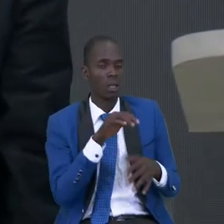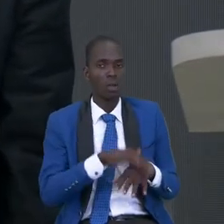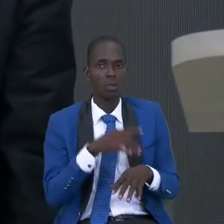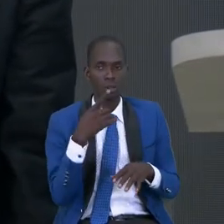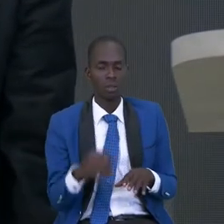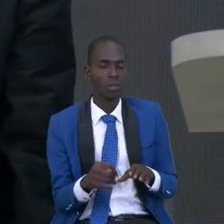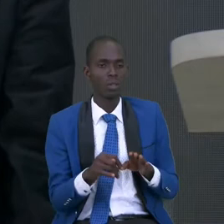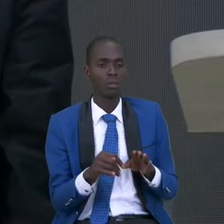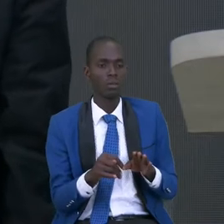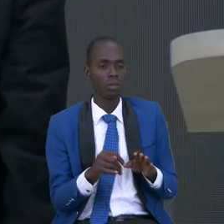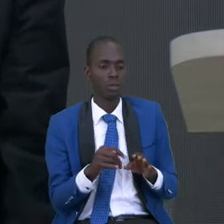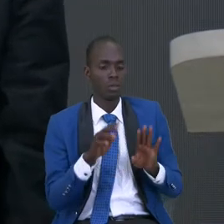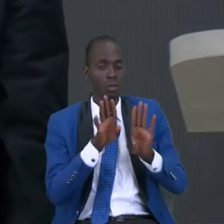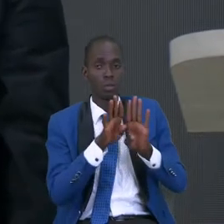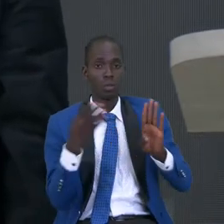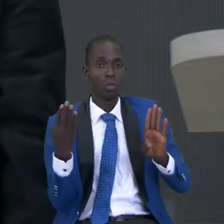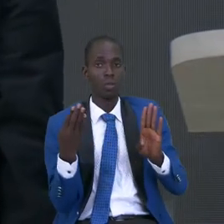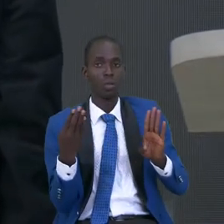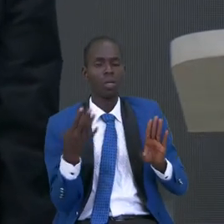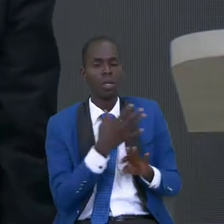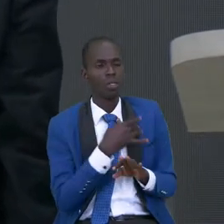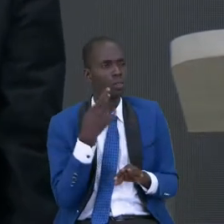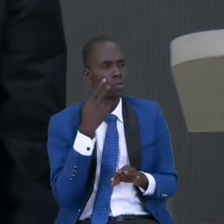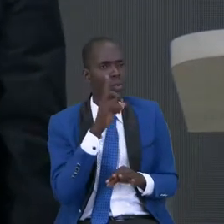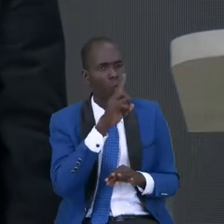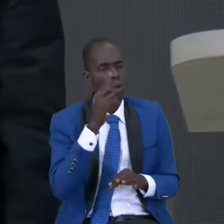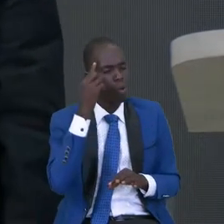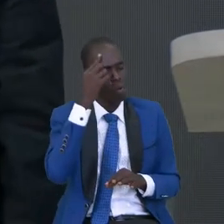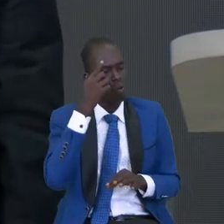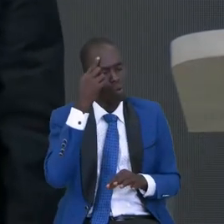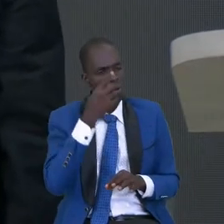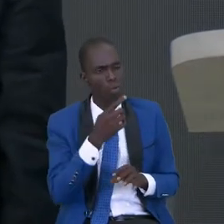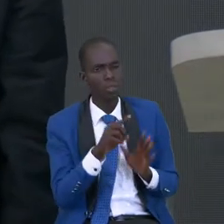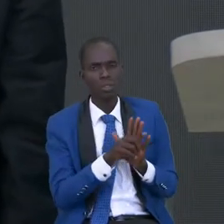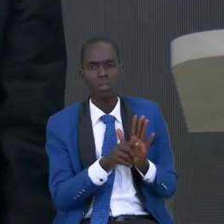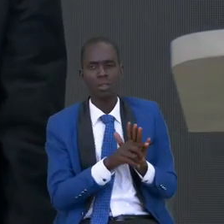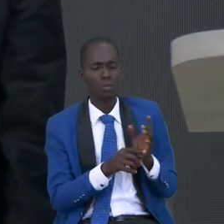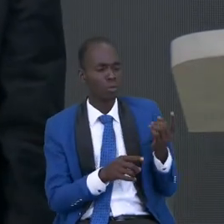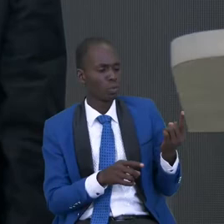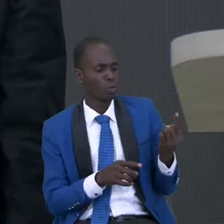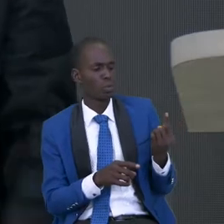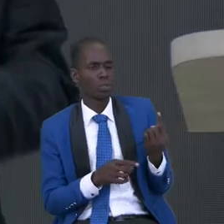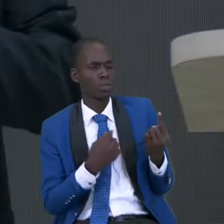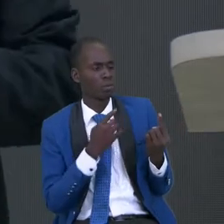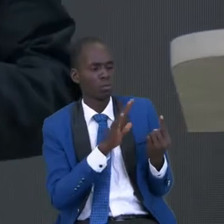come in yet. A thought of faith or a thought of unbelief, it's a thought of